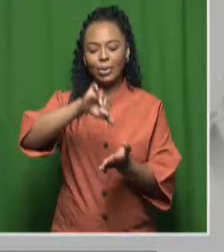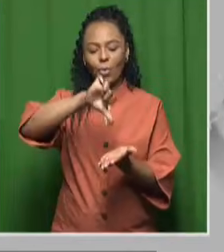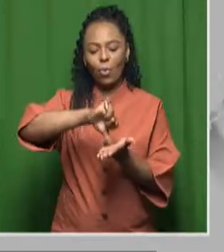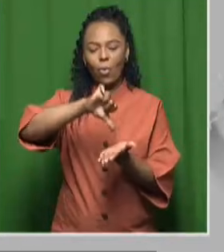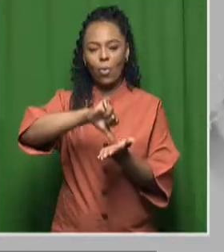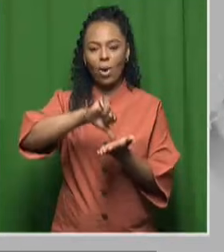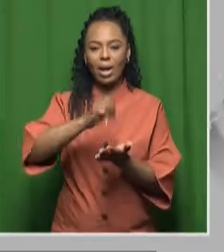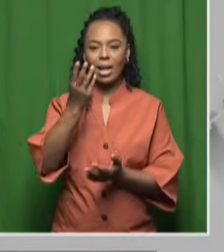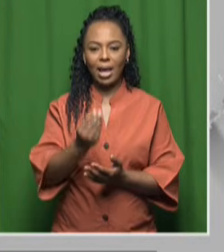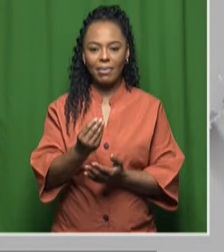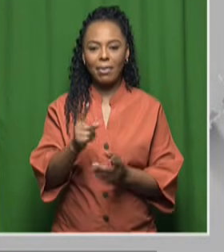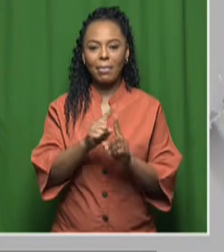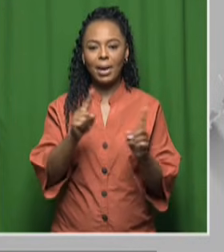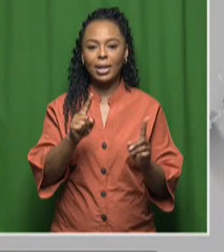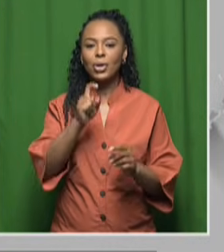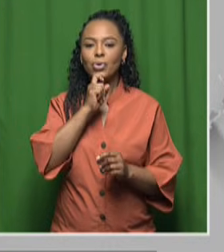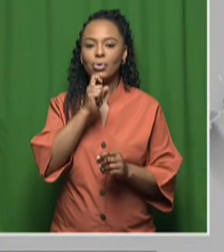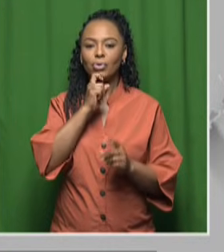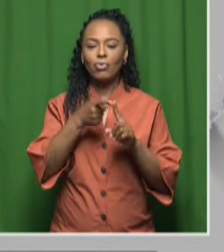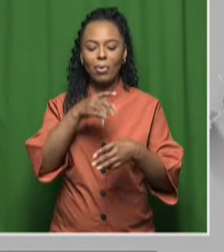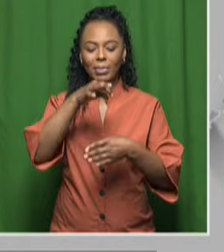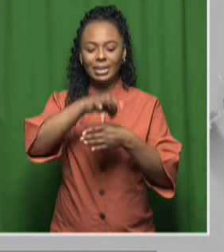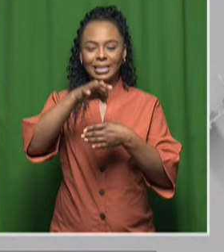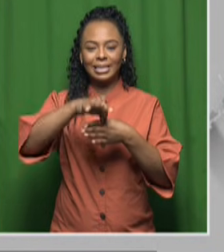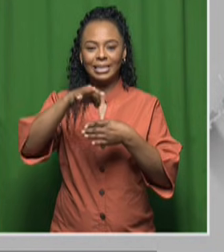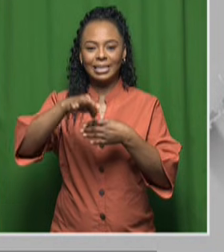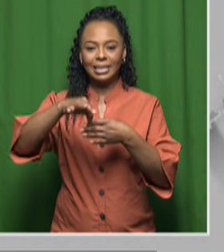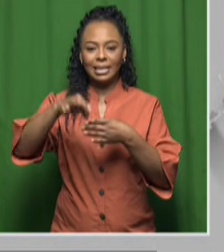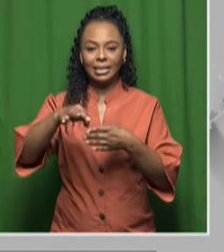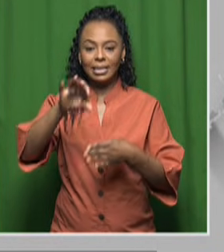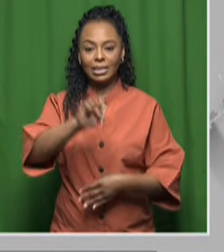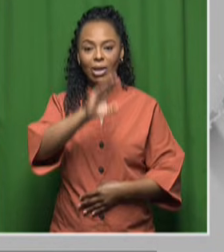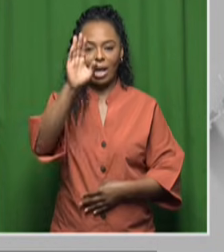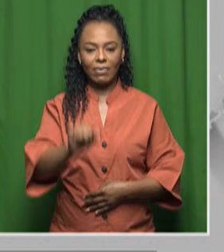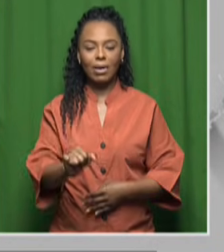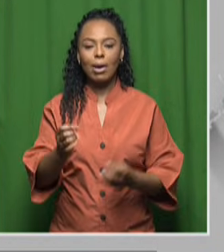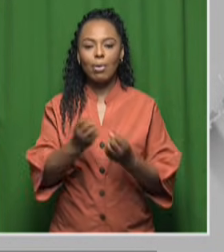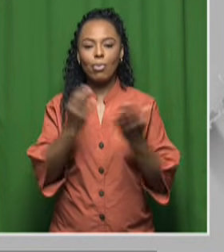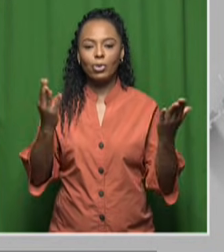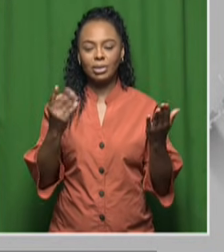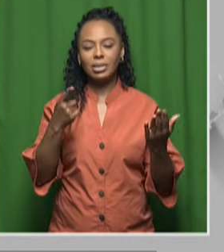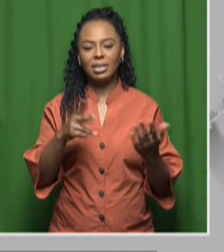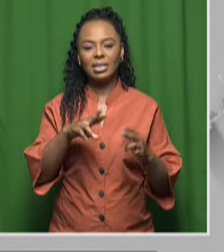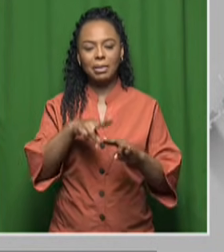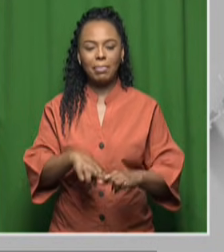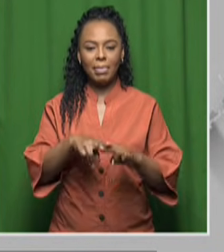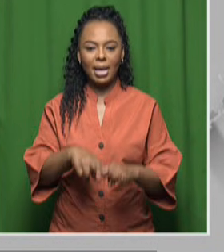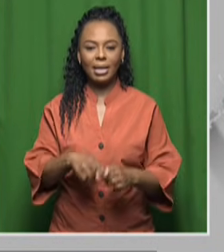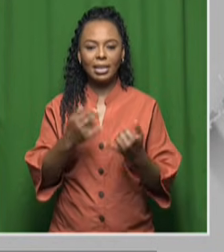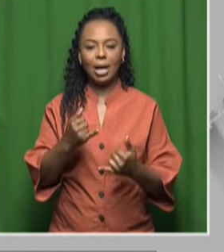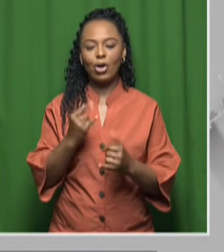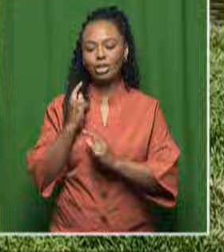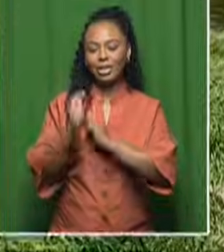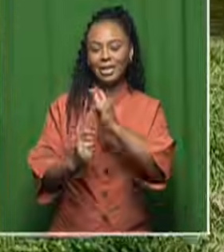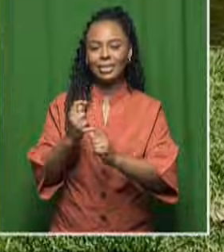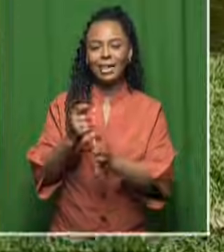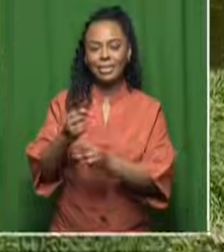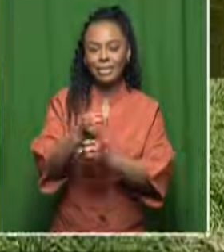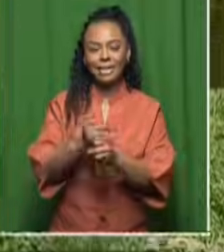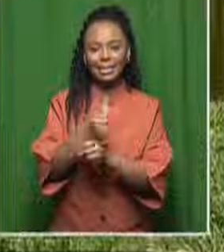properties. In South Africa, a significant portion of the population relies on traditional medicine as a primary source of health